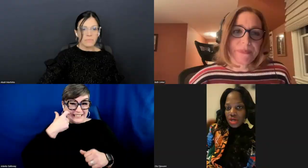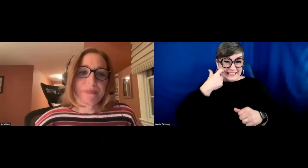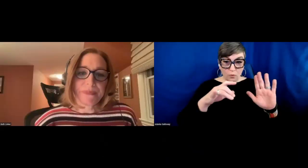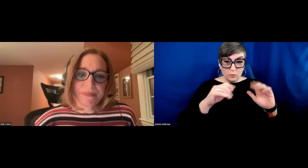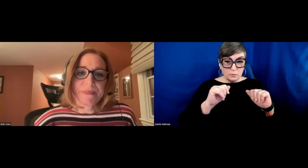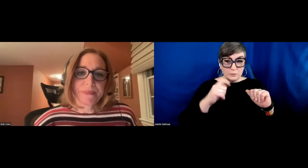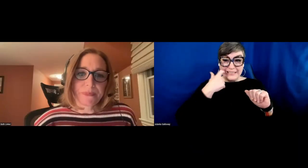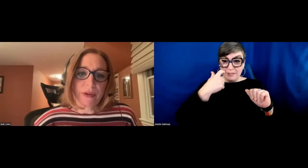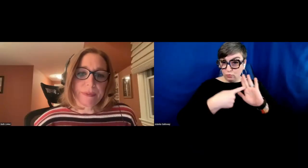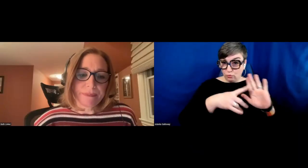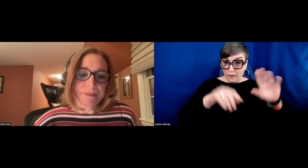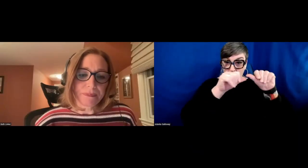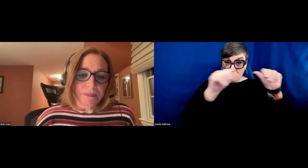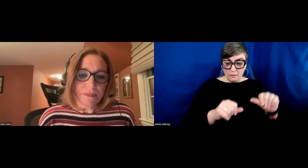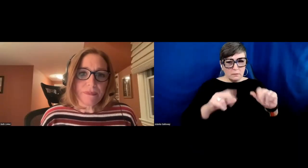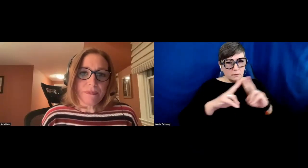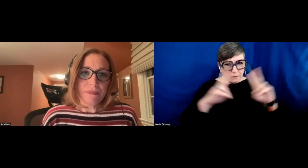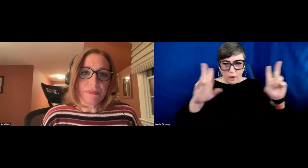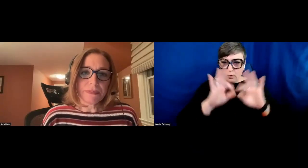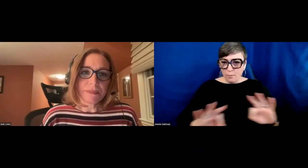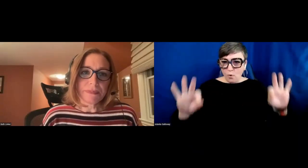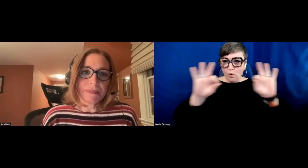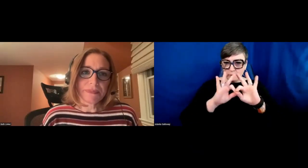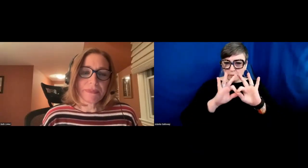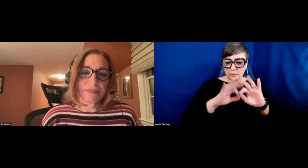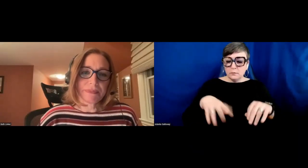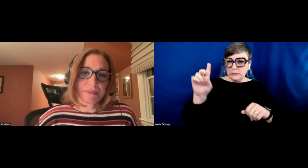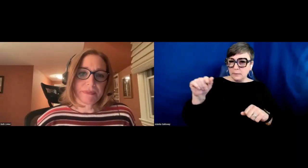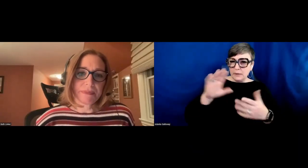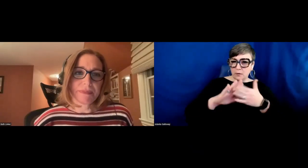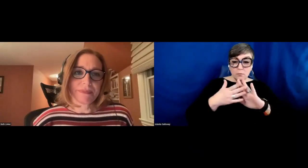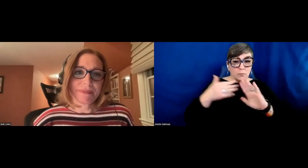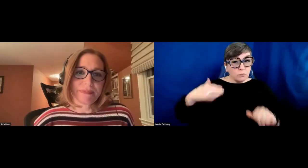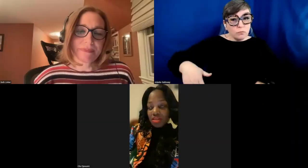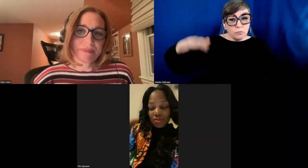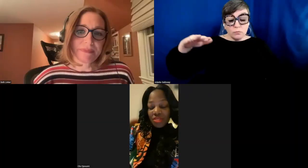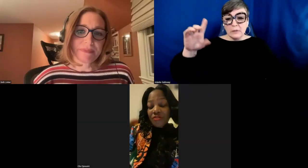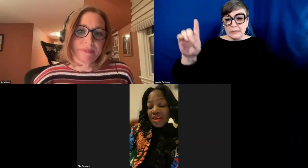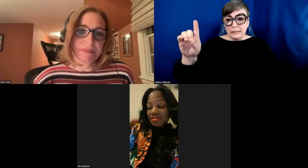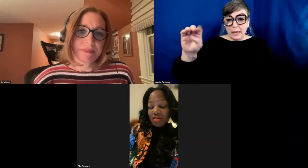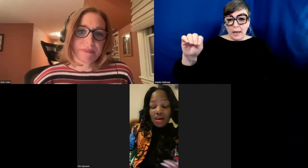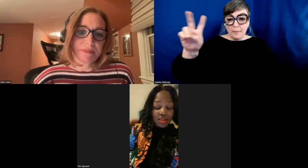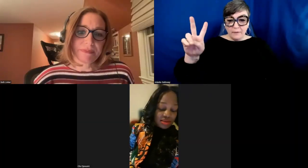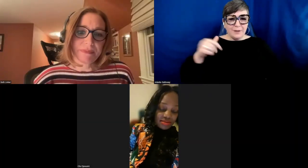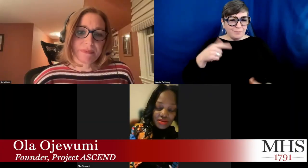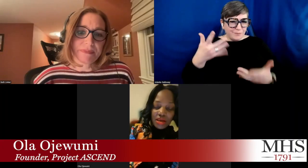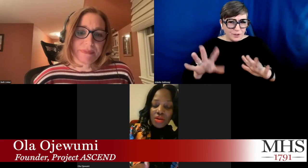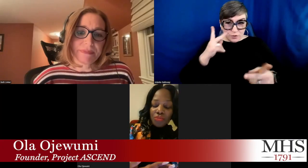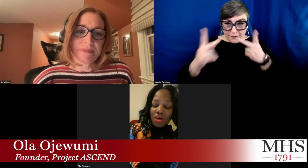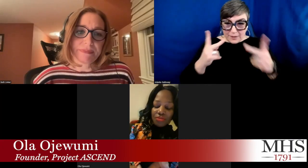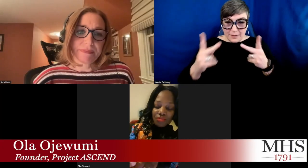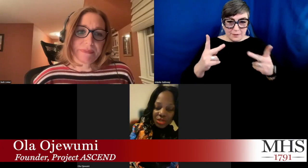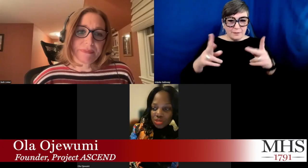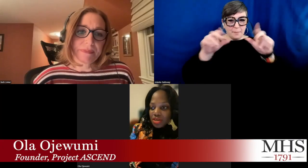in the washington dc metropolitan area and i i have visited the monument with friends and colleagues and